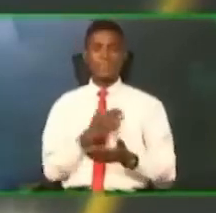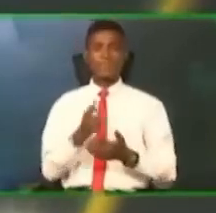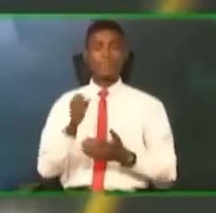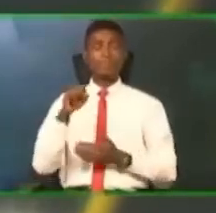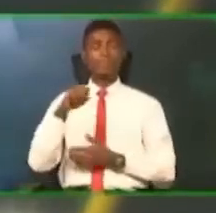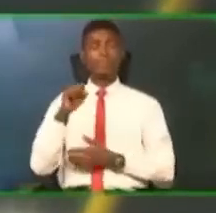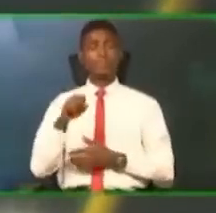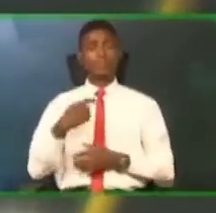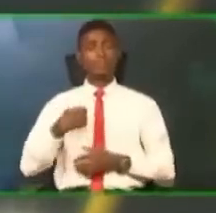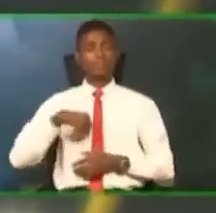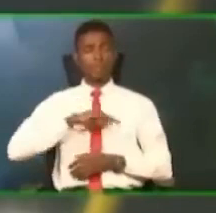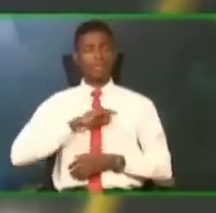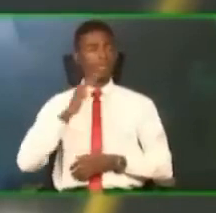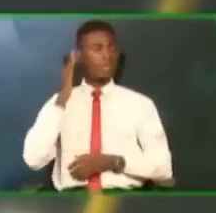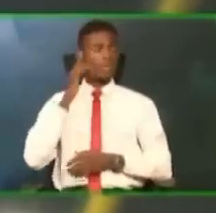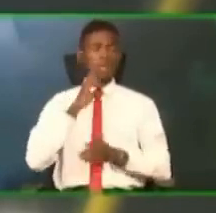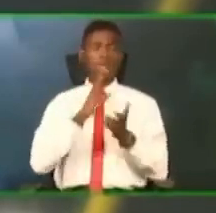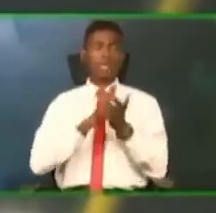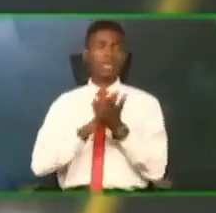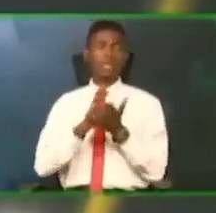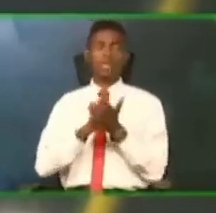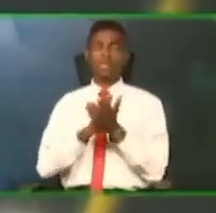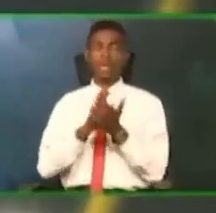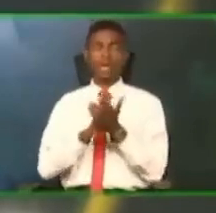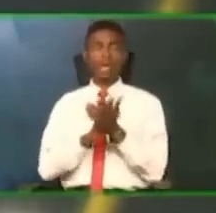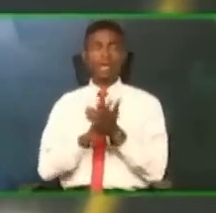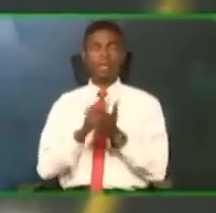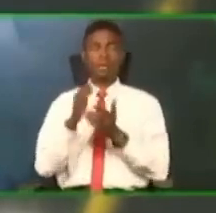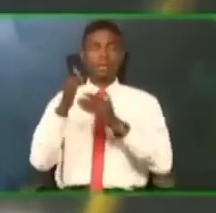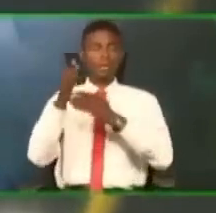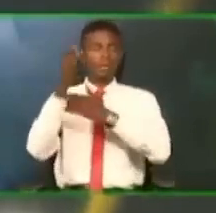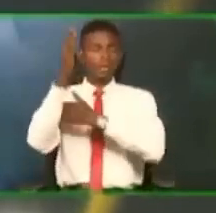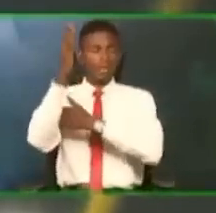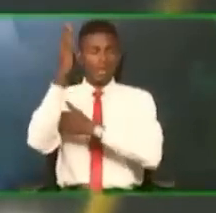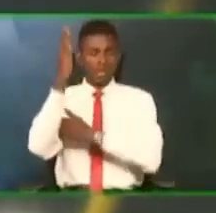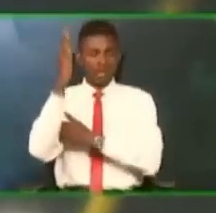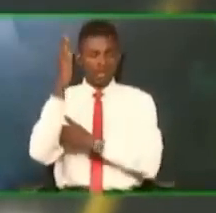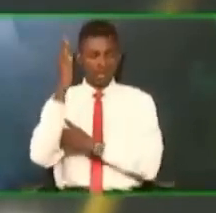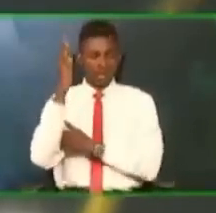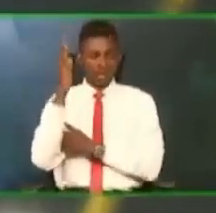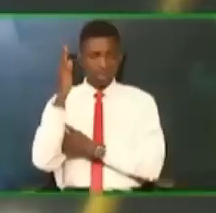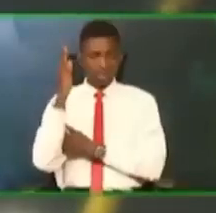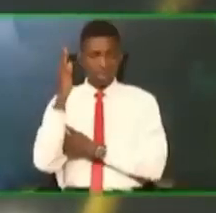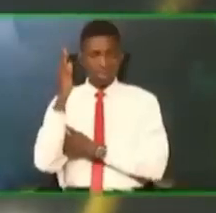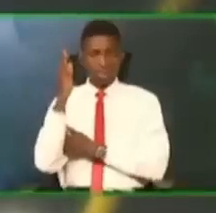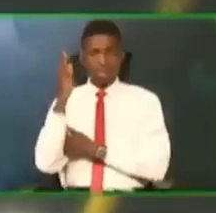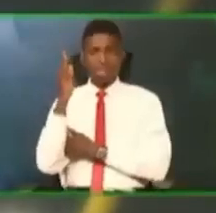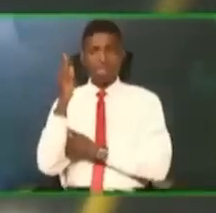Yes, we will praise Adonai.